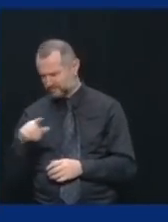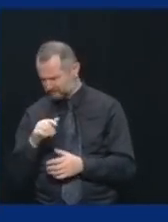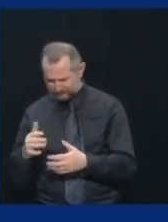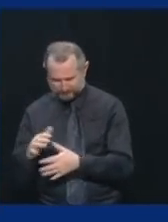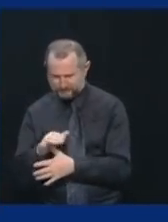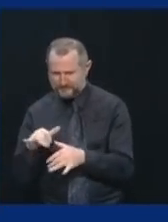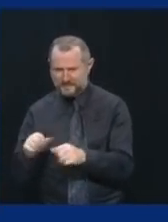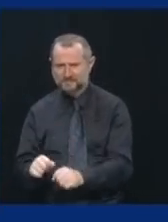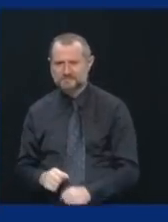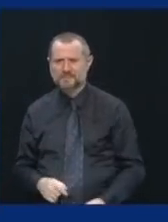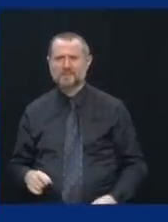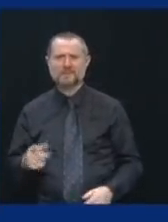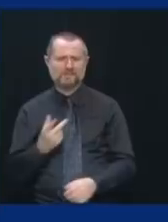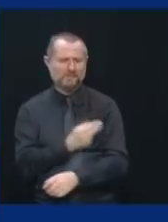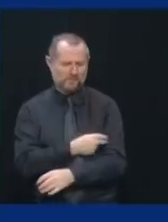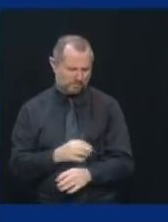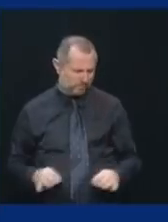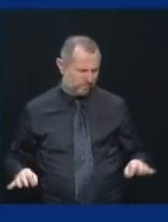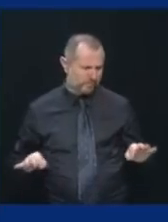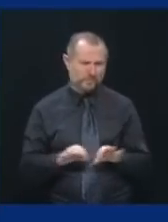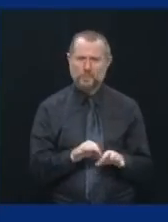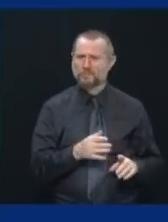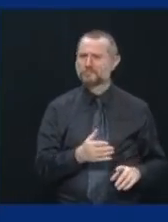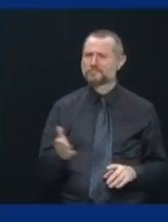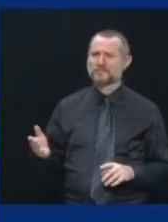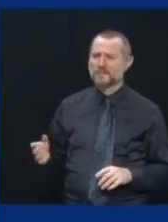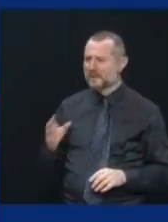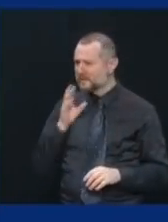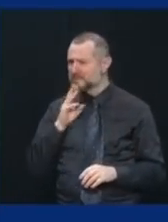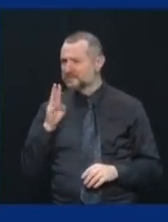workers, yes. 65 plus,